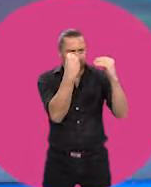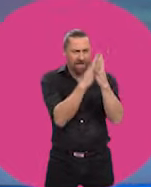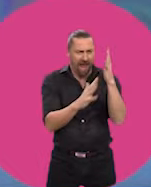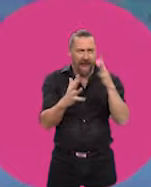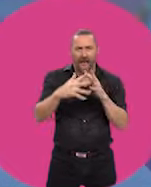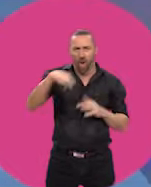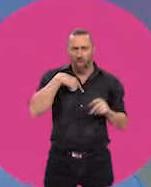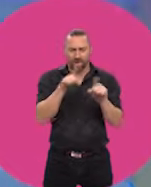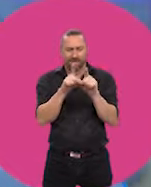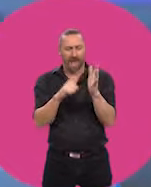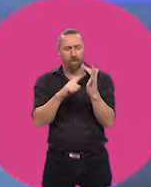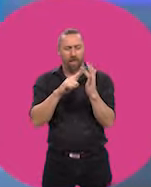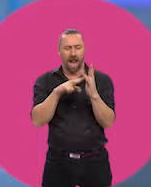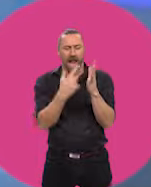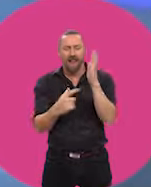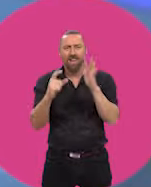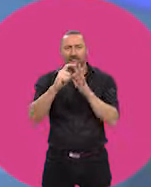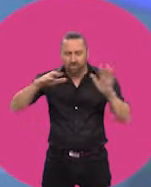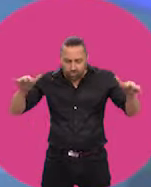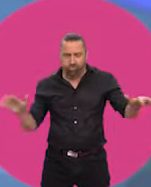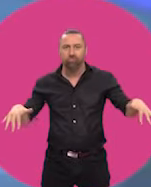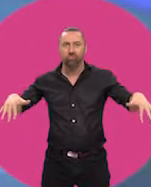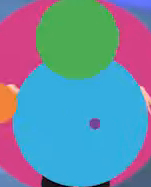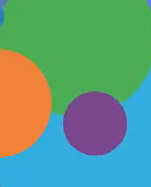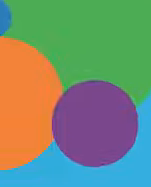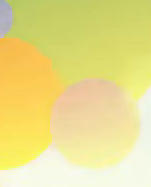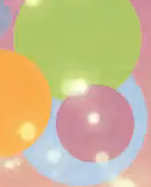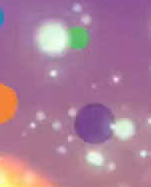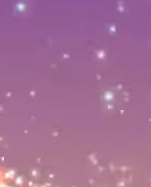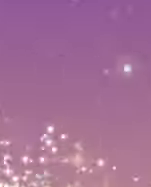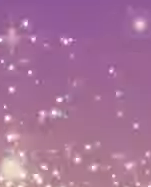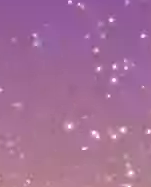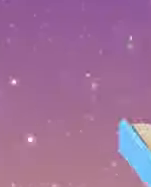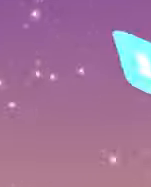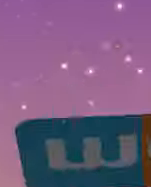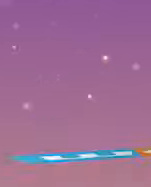find out how to spread our wings like Leonard the Lyrebird.